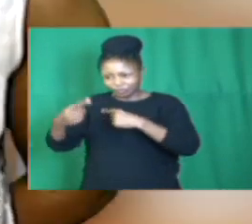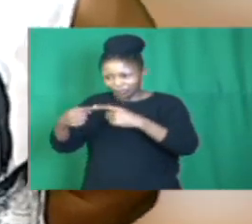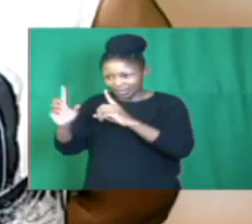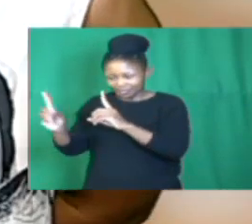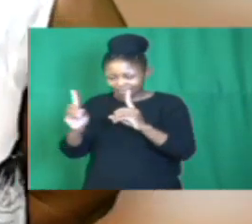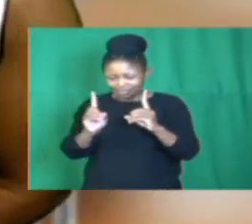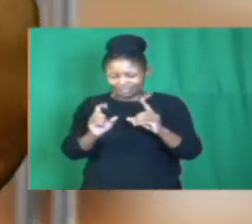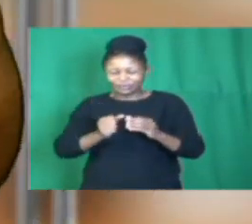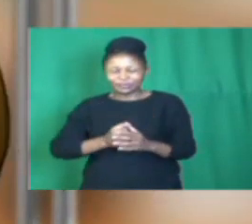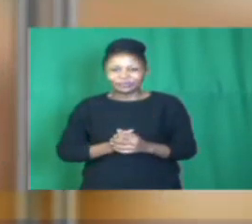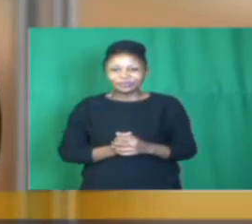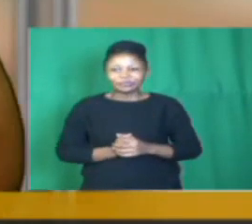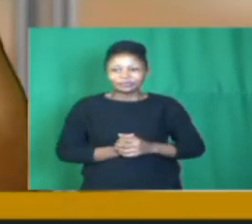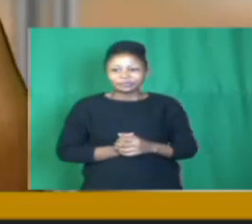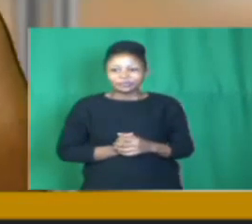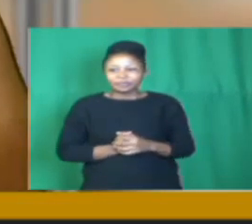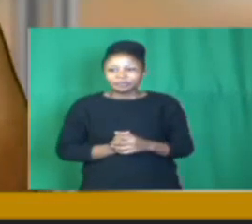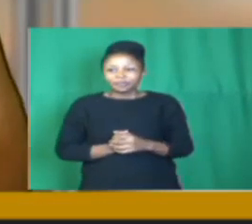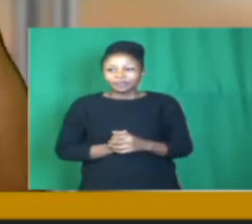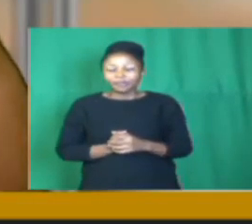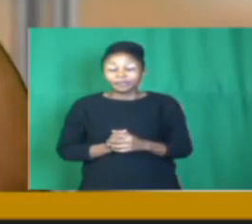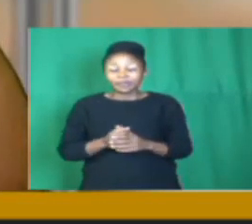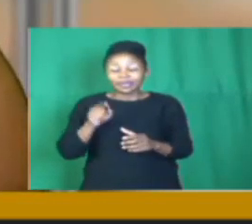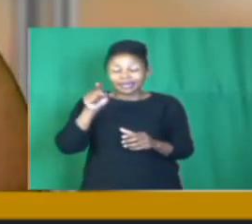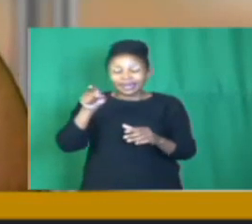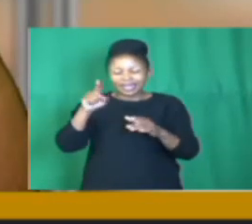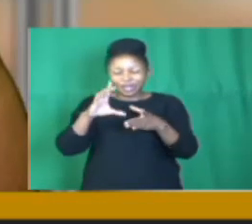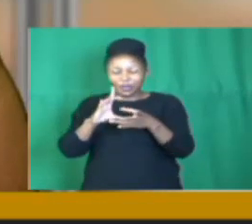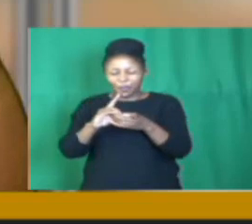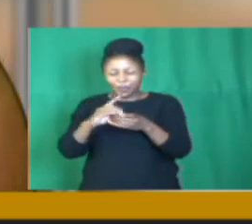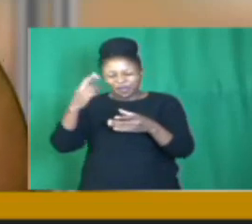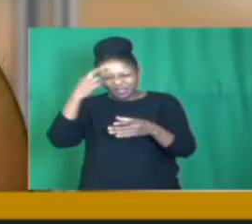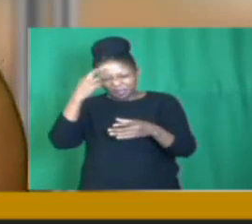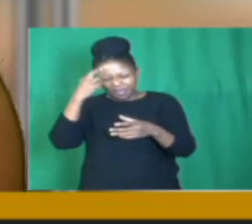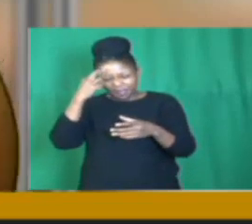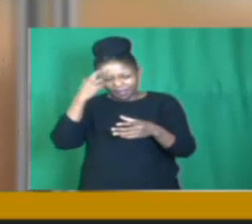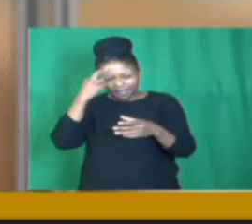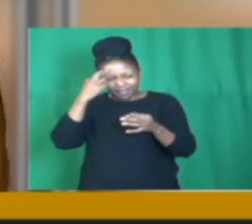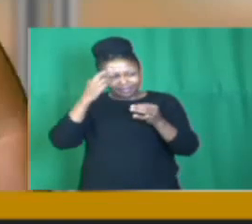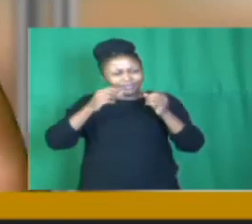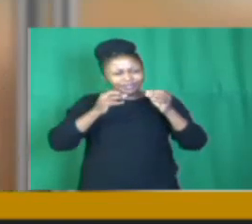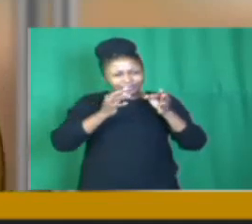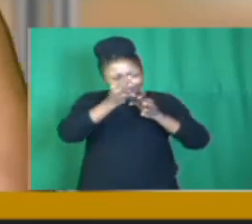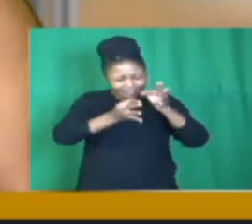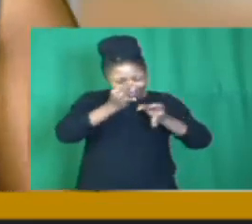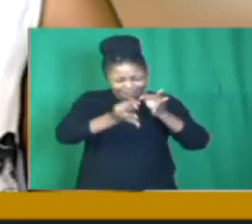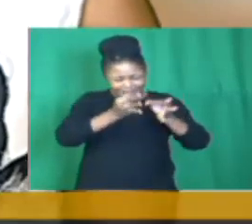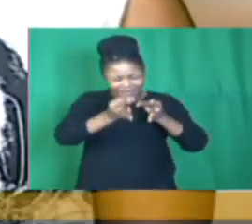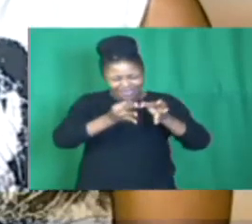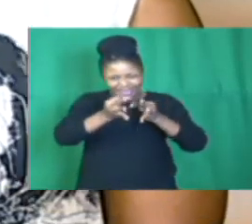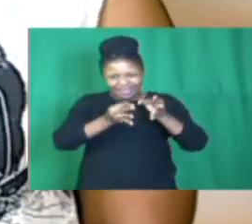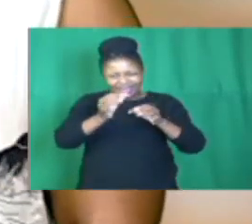thank you so much, Nogwazi. My dear learner at home, we were still emphasizing on the issue of